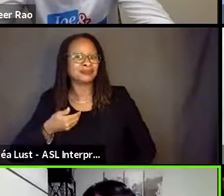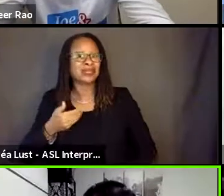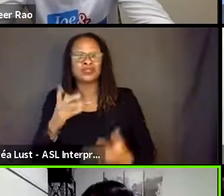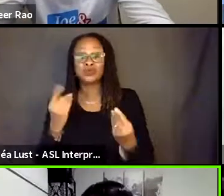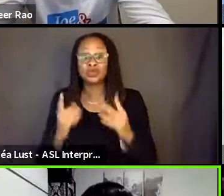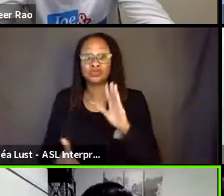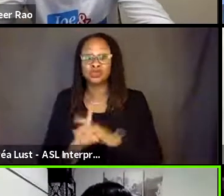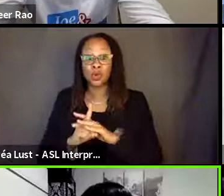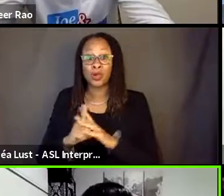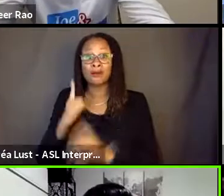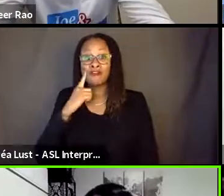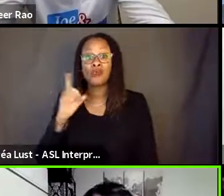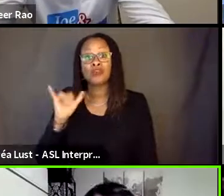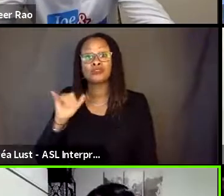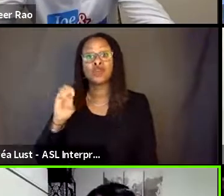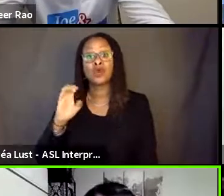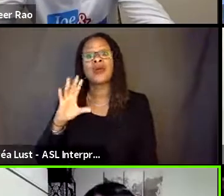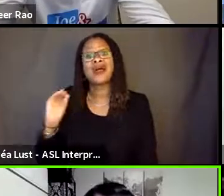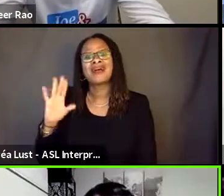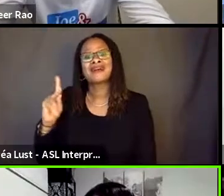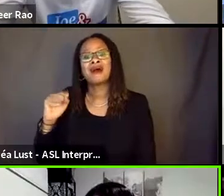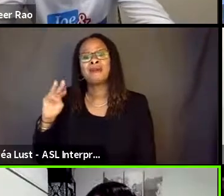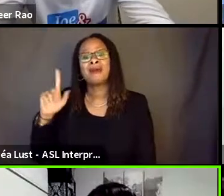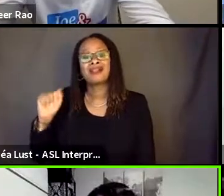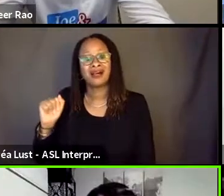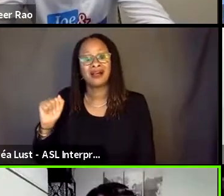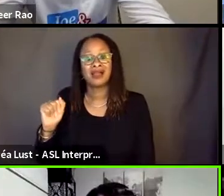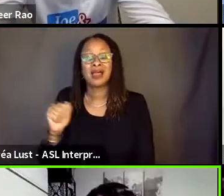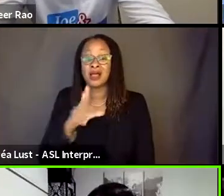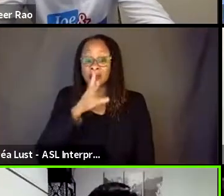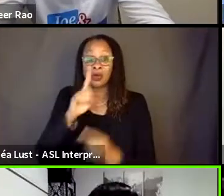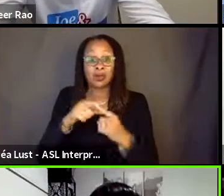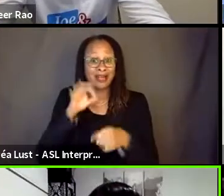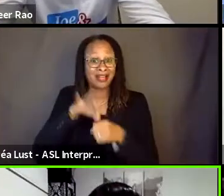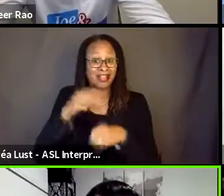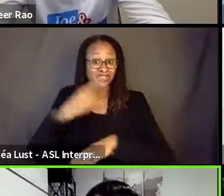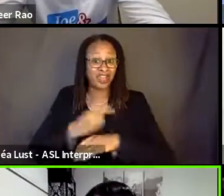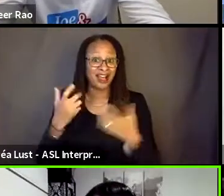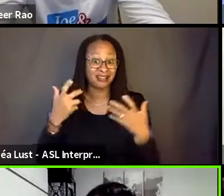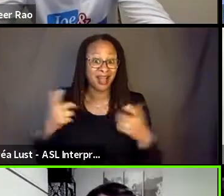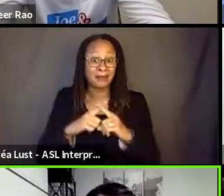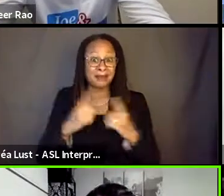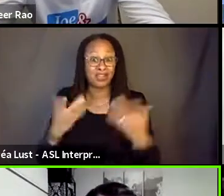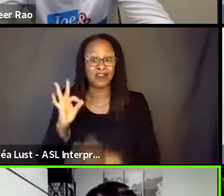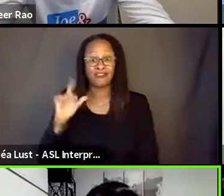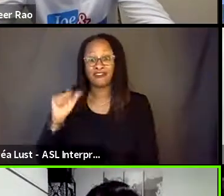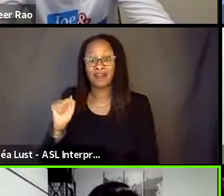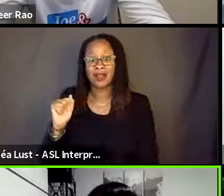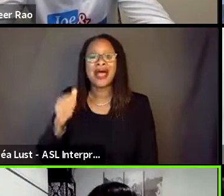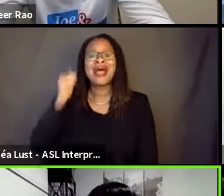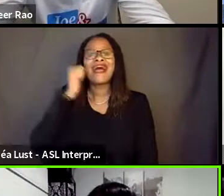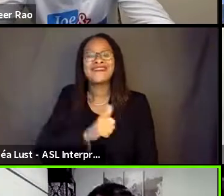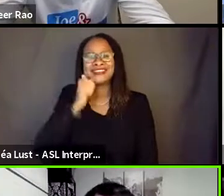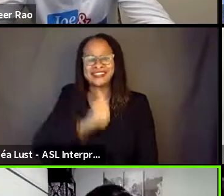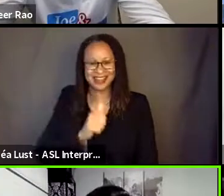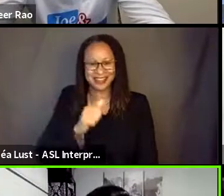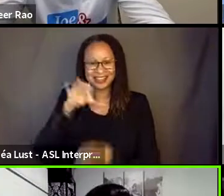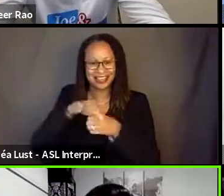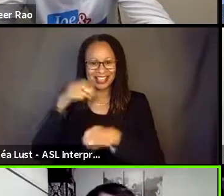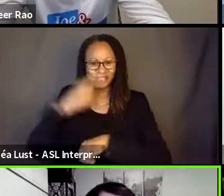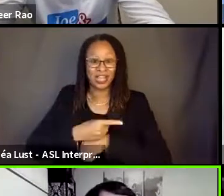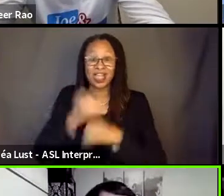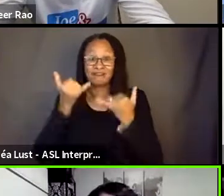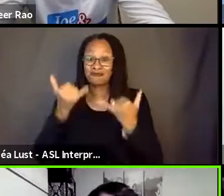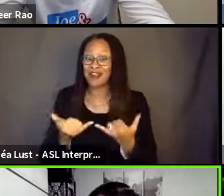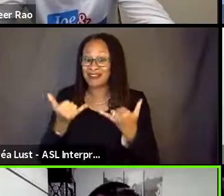and Kamala Harris. We talk about Election Day a lot, but here in Florida, every day is Election Day right